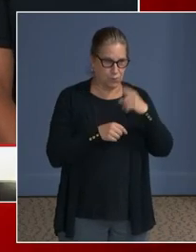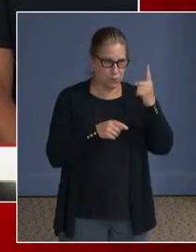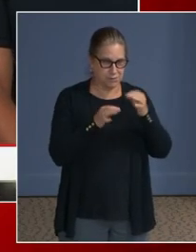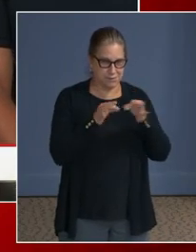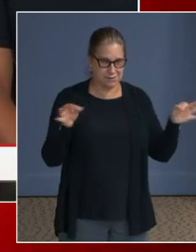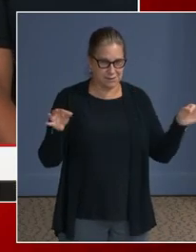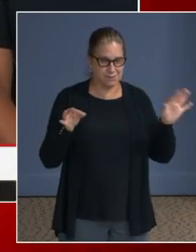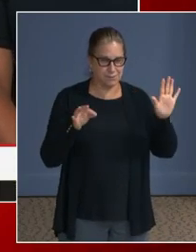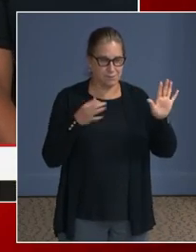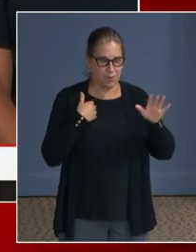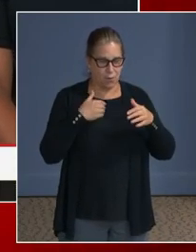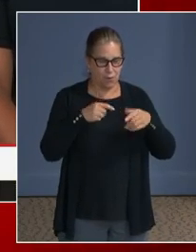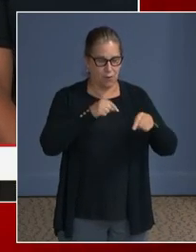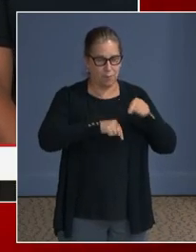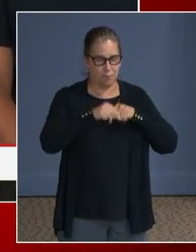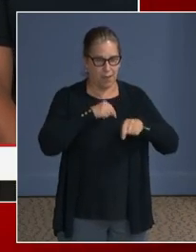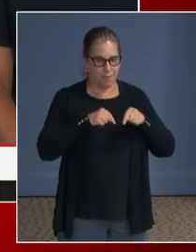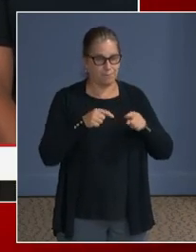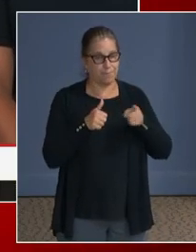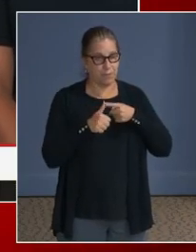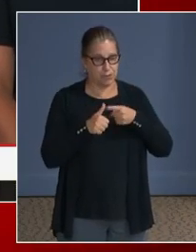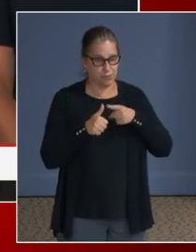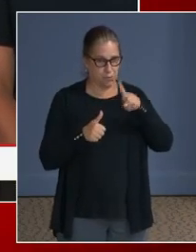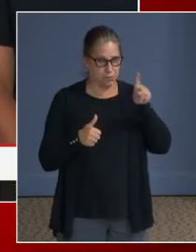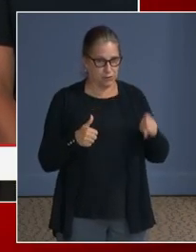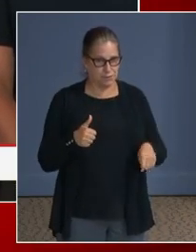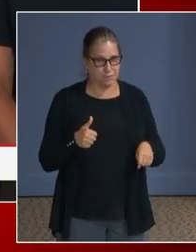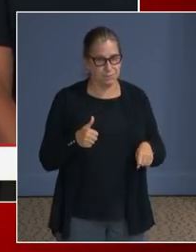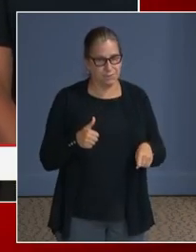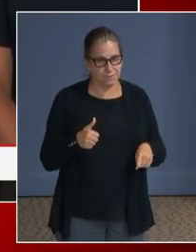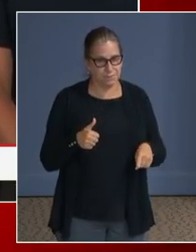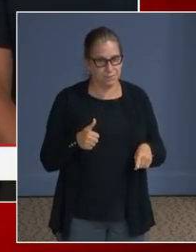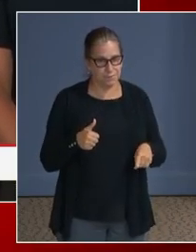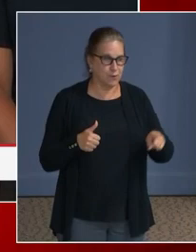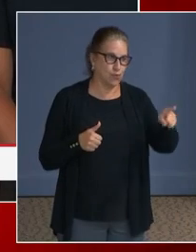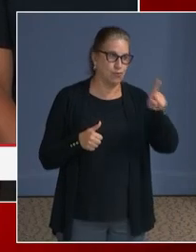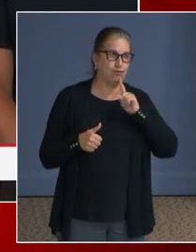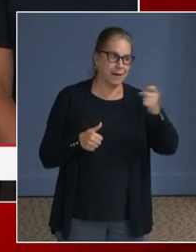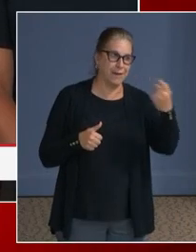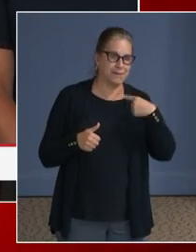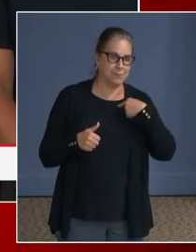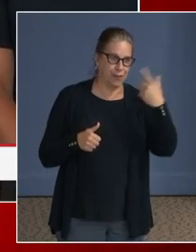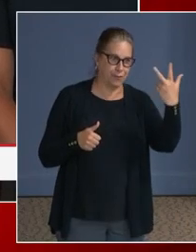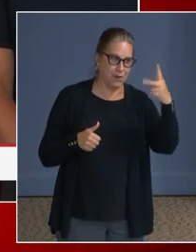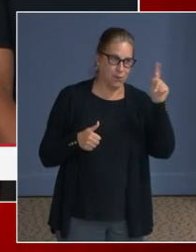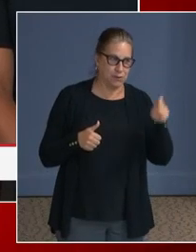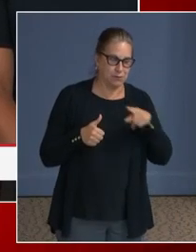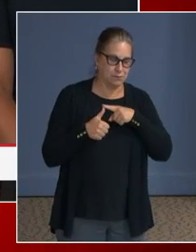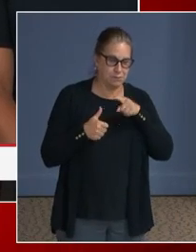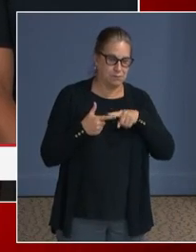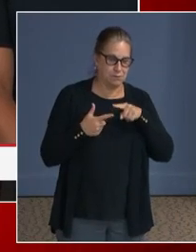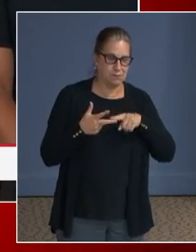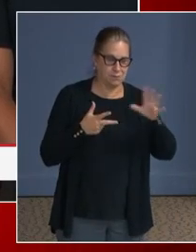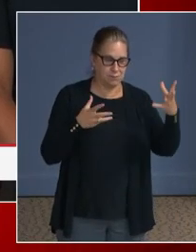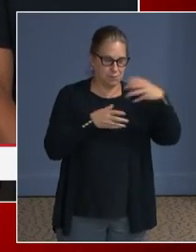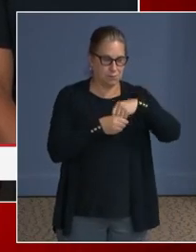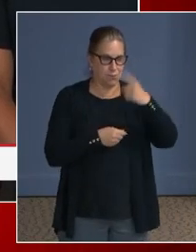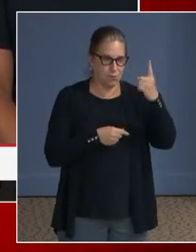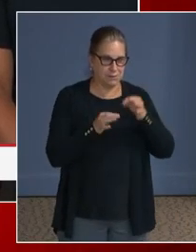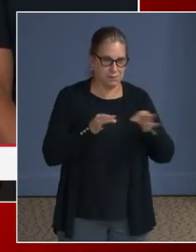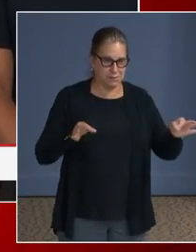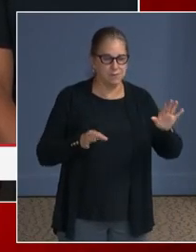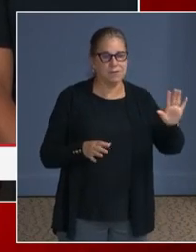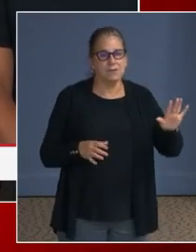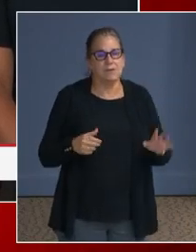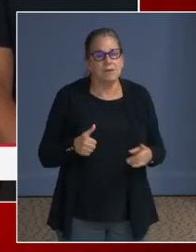To go back to your first of three questions, actually, Mark, we have been very thoughtful in